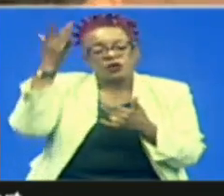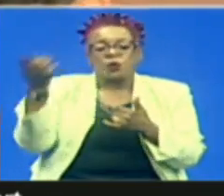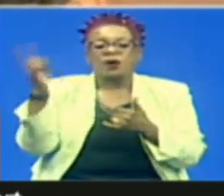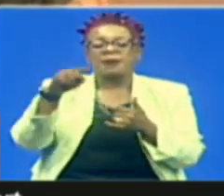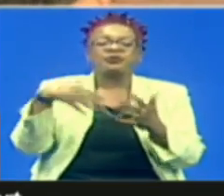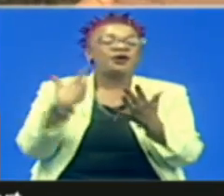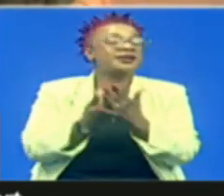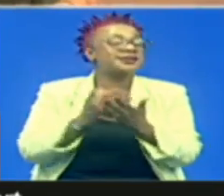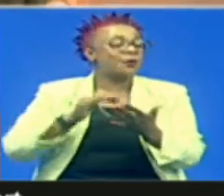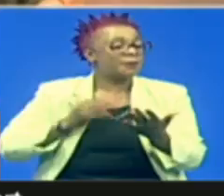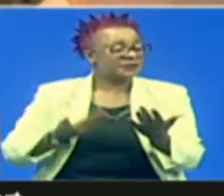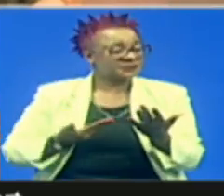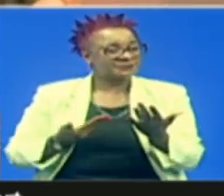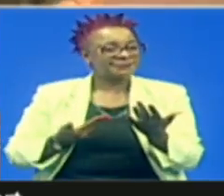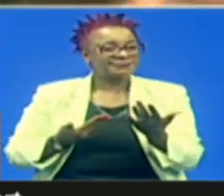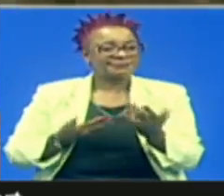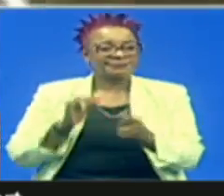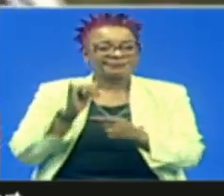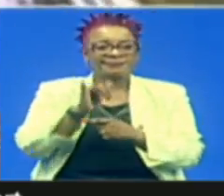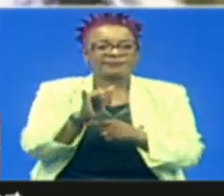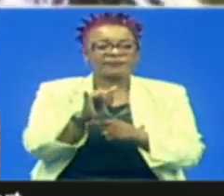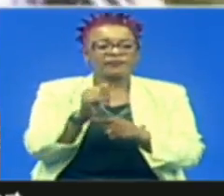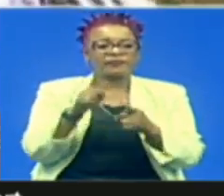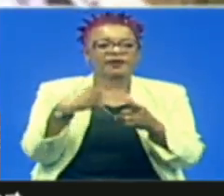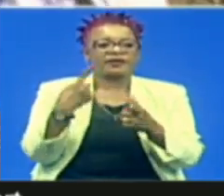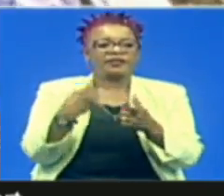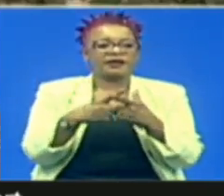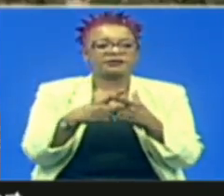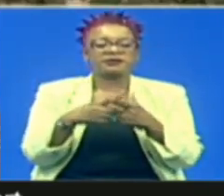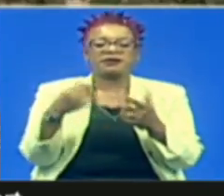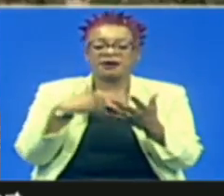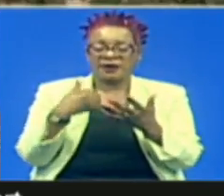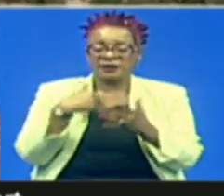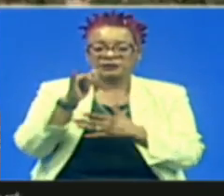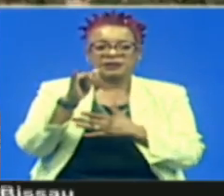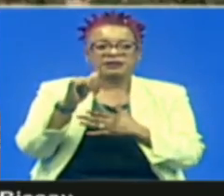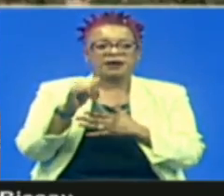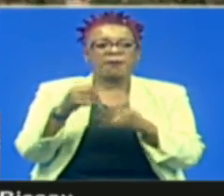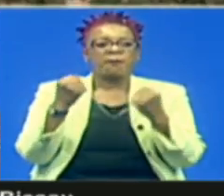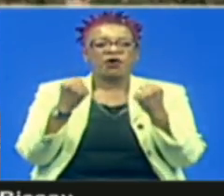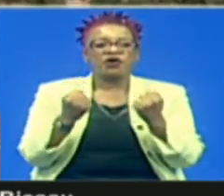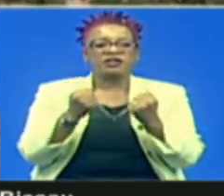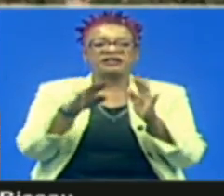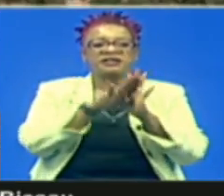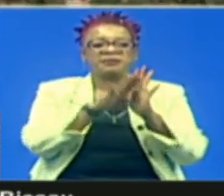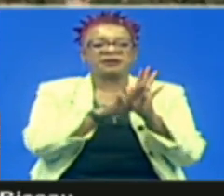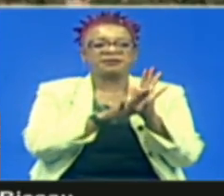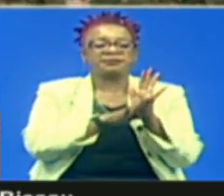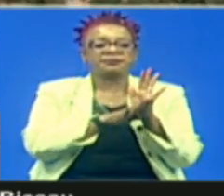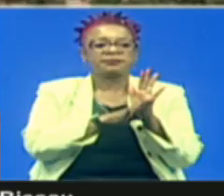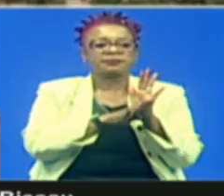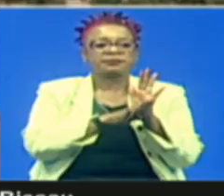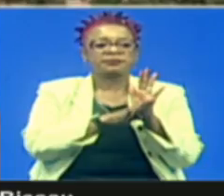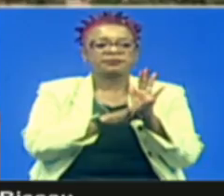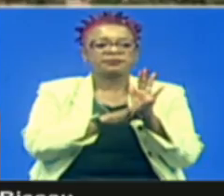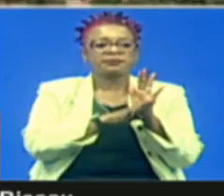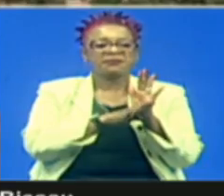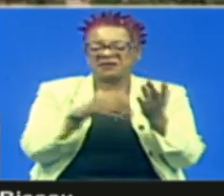This dramatic arrest then release followed this bold statement earlier in the day. I don't feel under